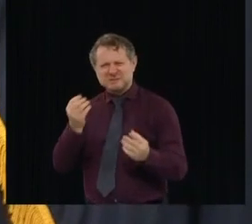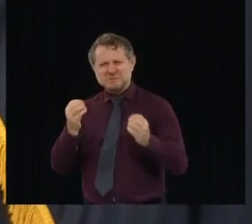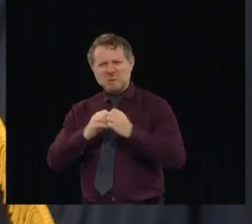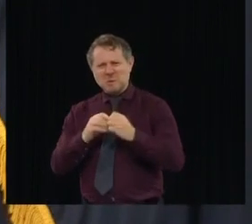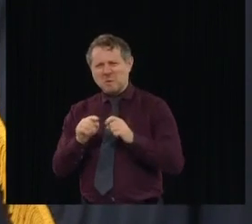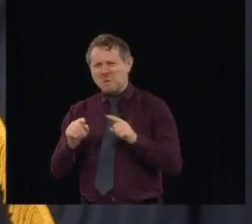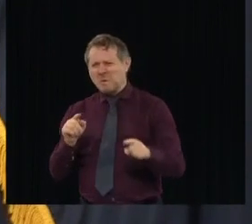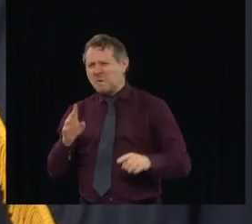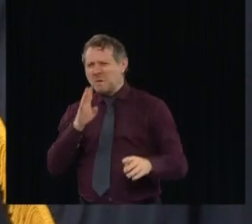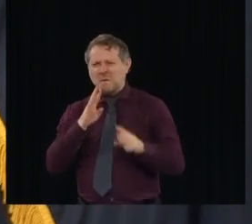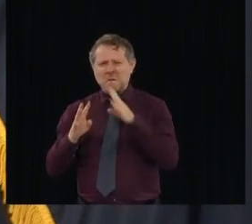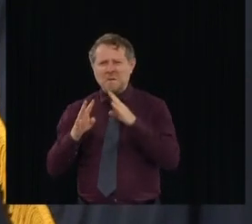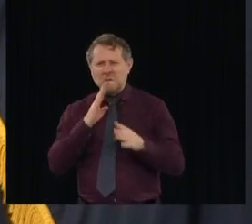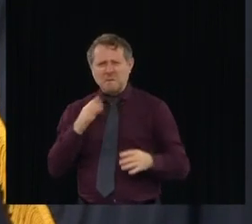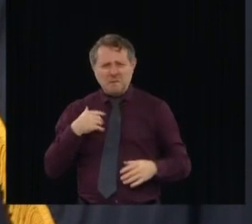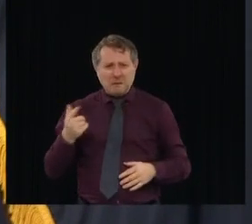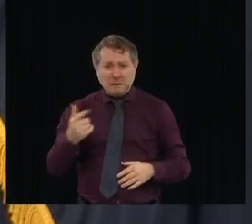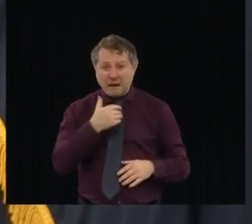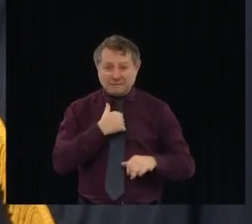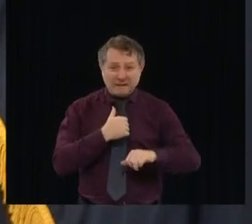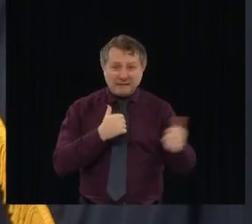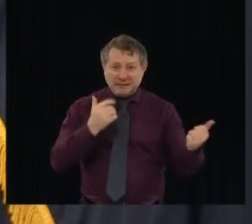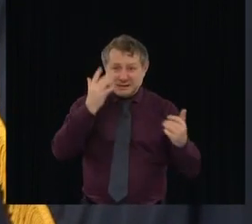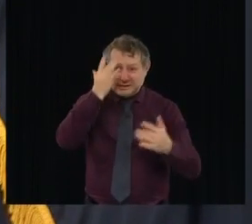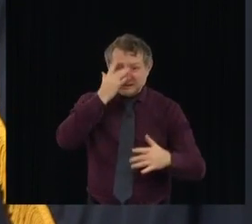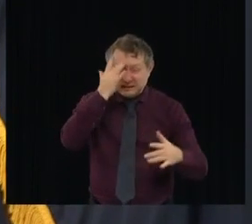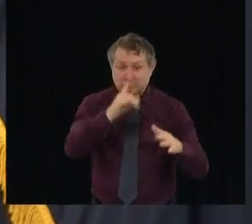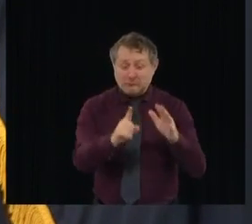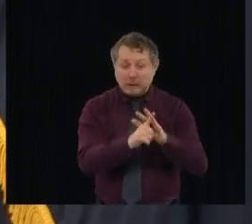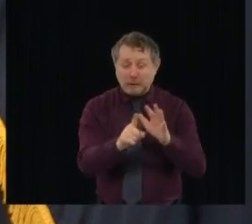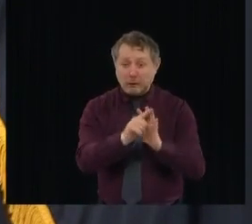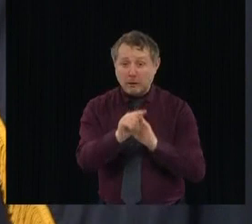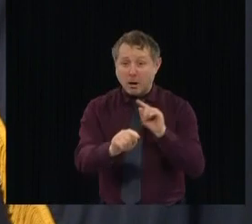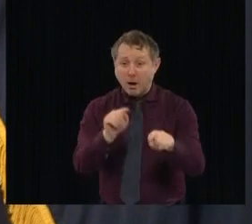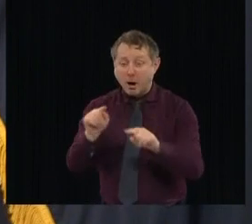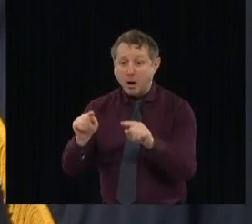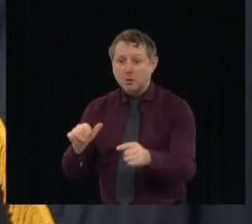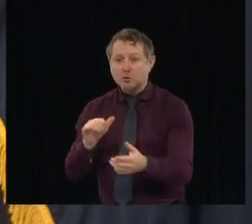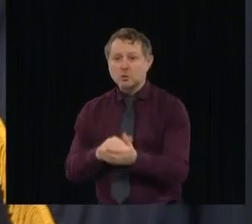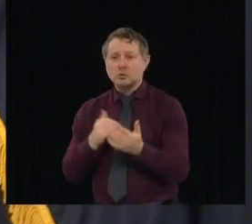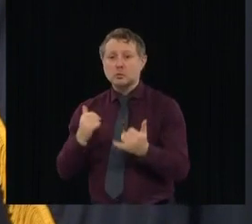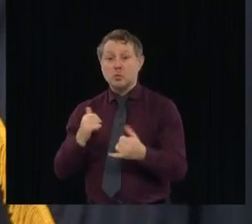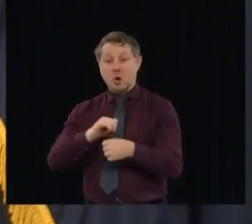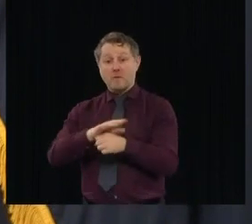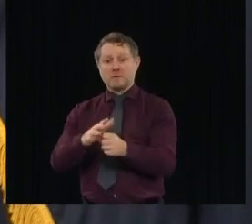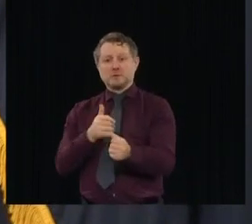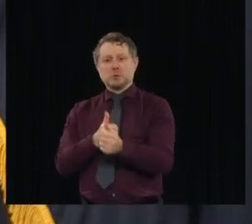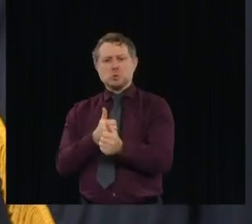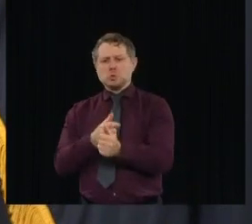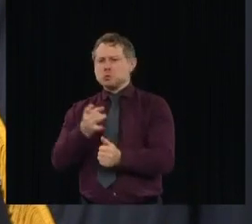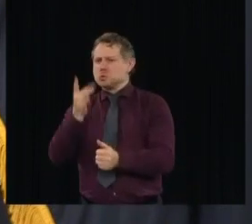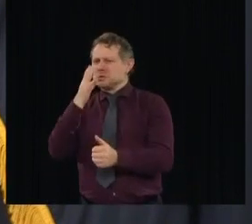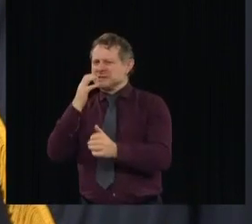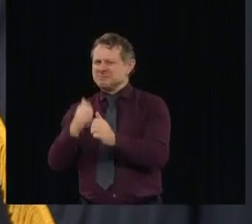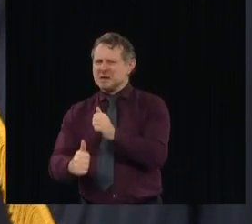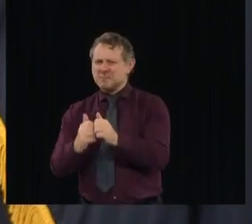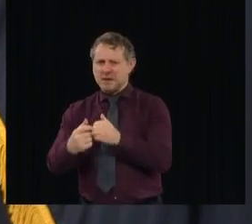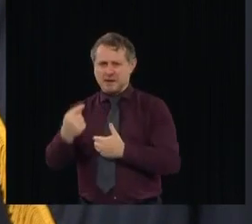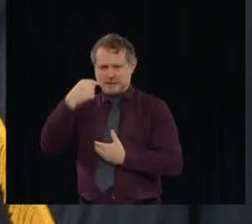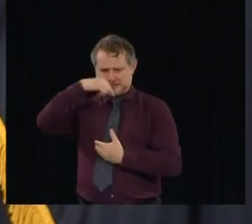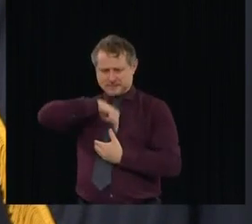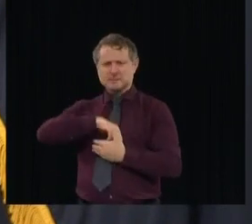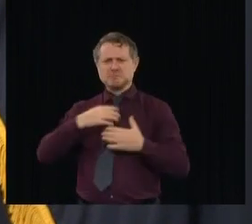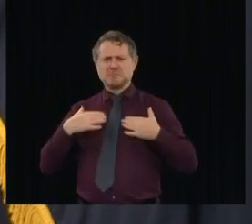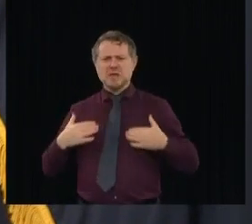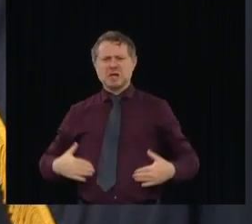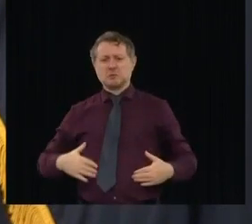COVID virus does more damage in the body than we were aware of. But specifically with children, the reason